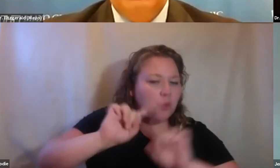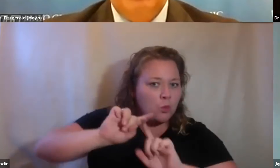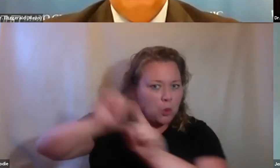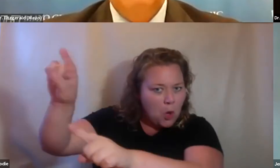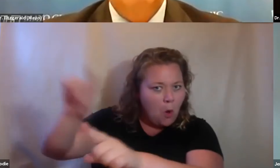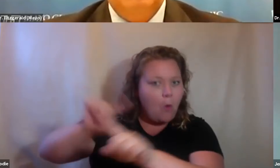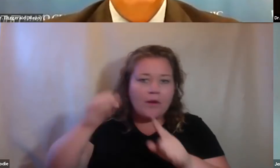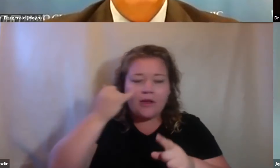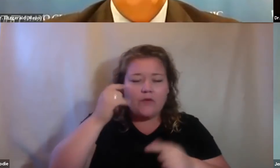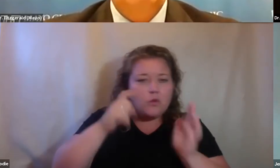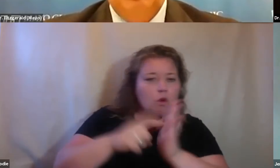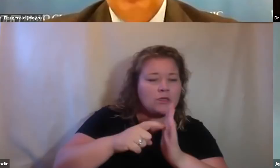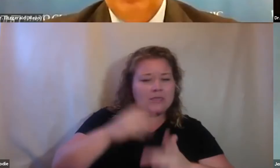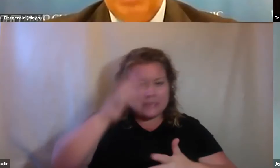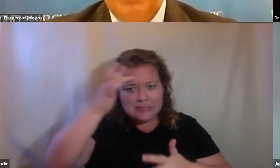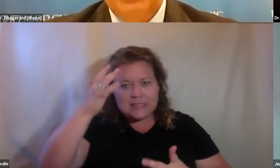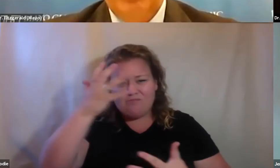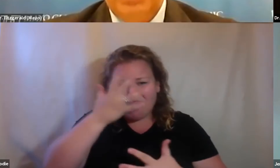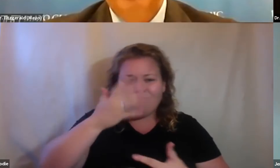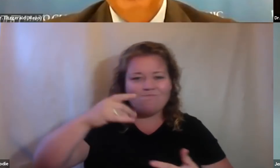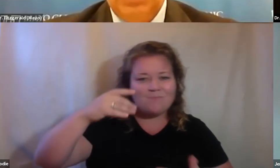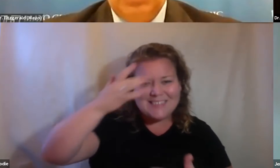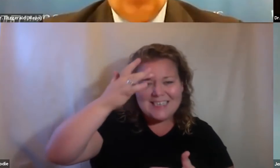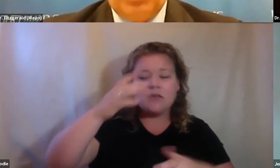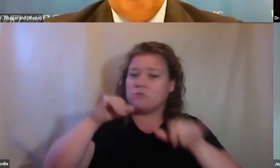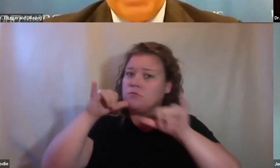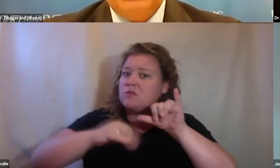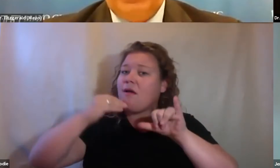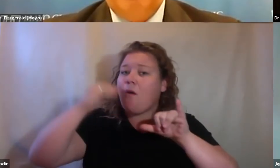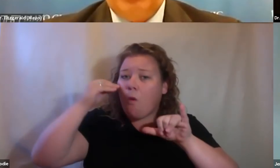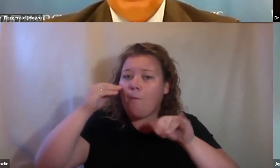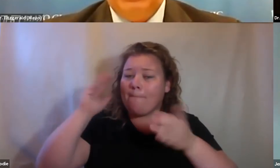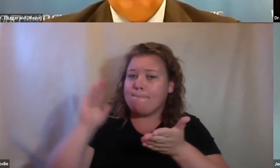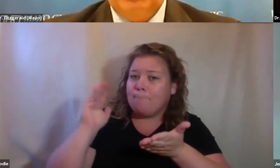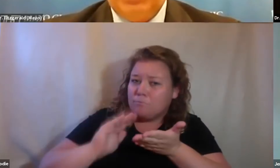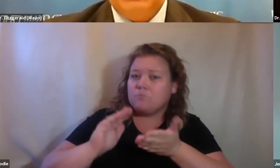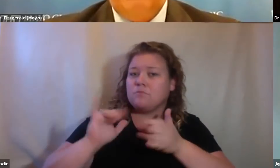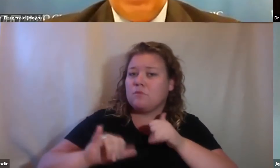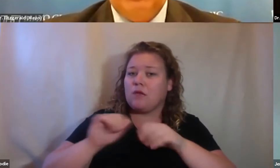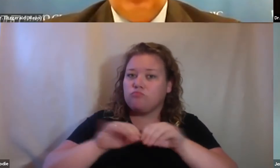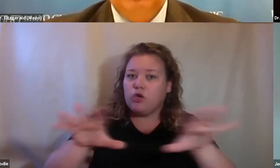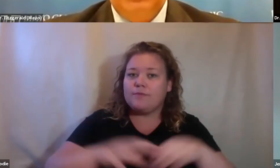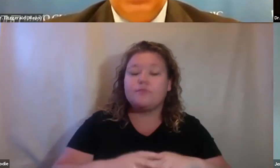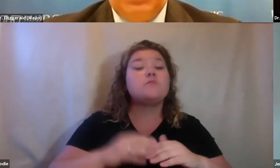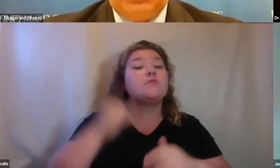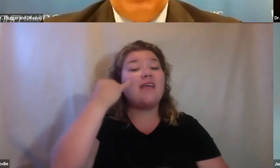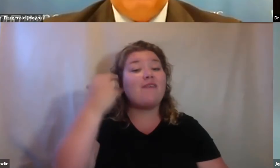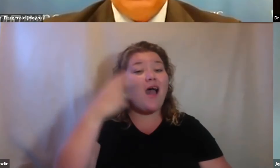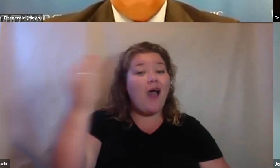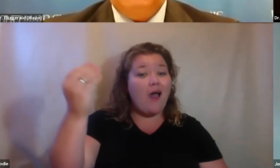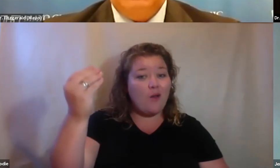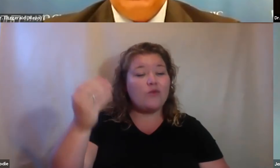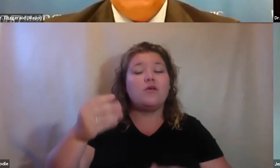are having symptoms, please stay home to minimize the spread. Wear a mask when in public, when you're outside of your household.